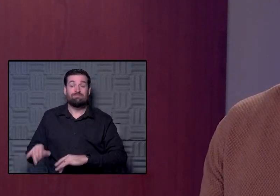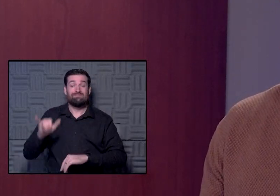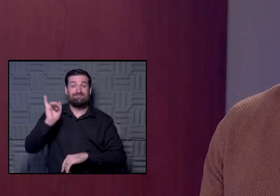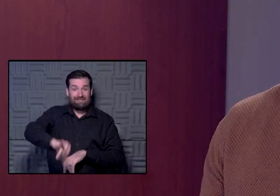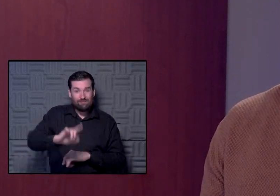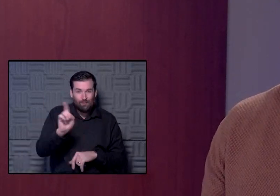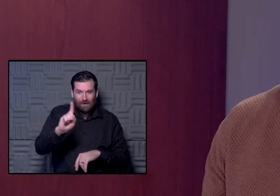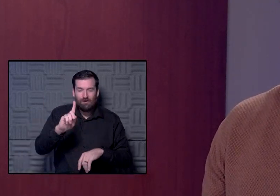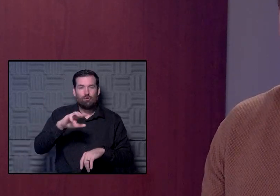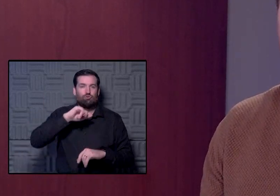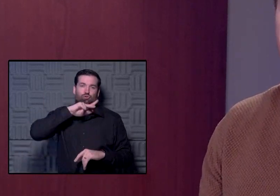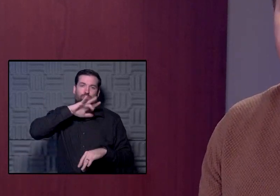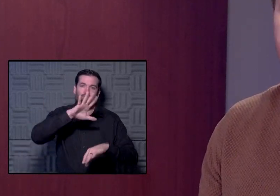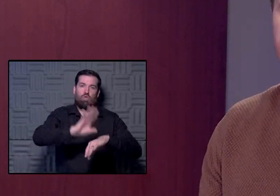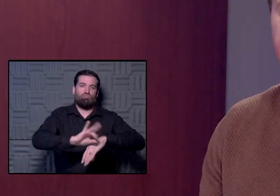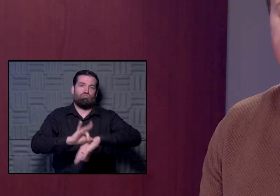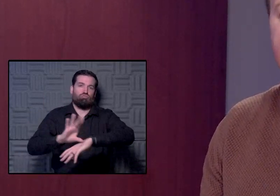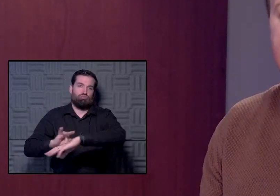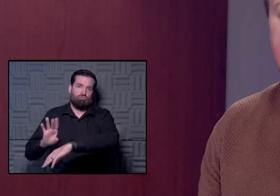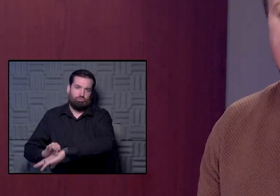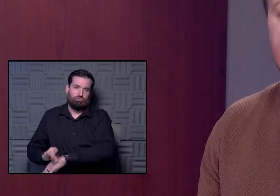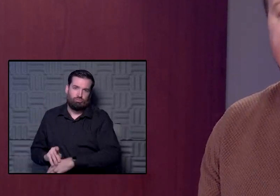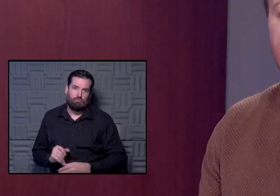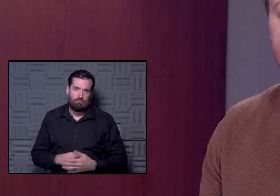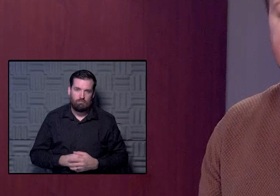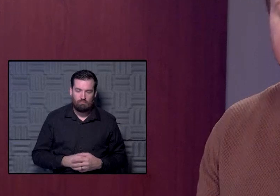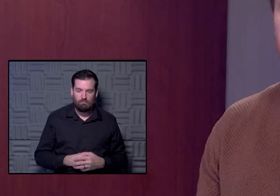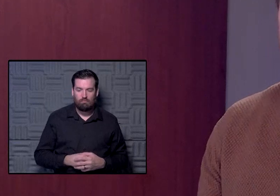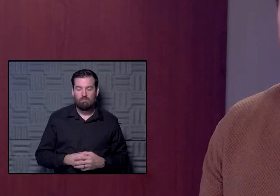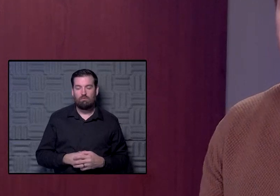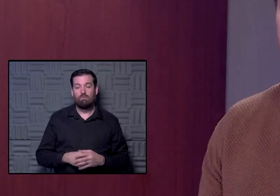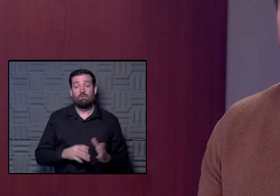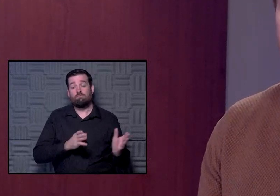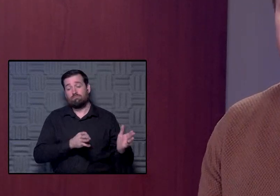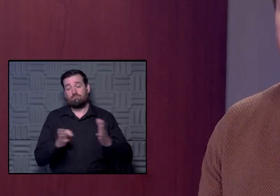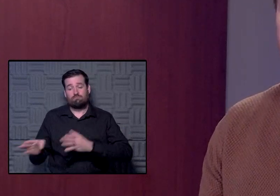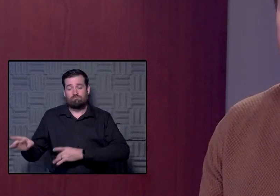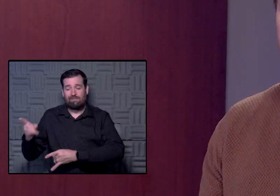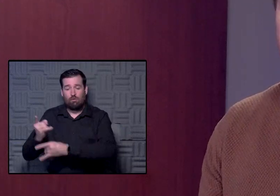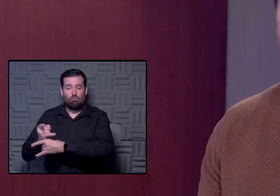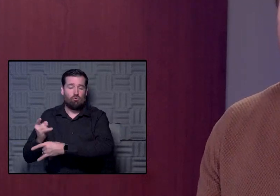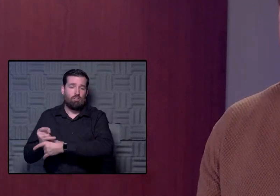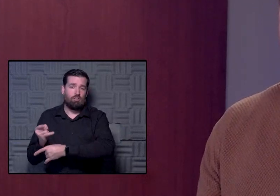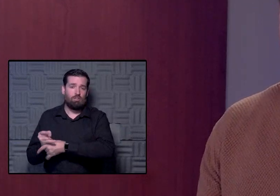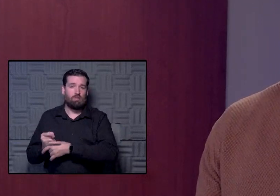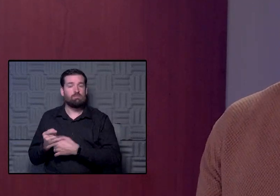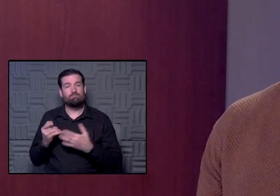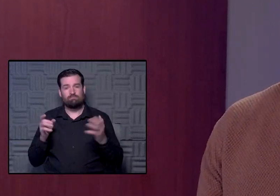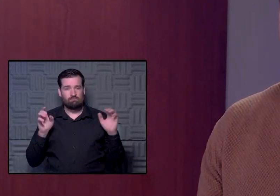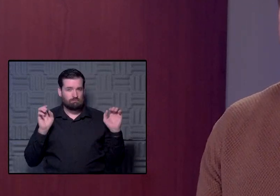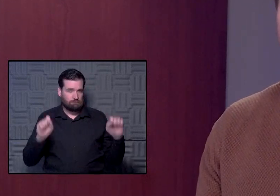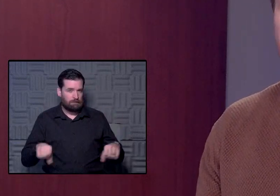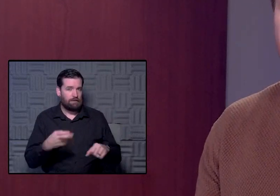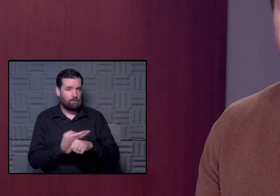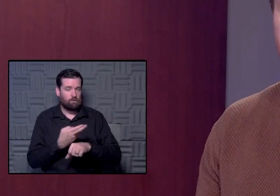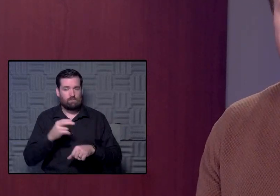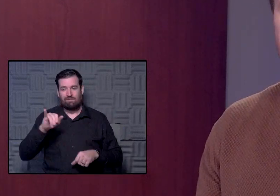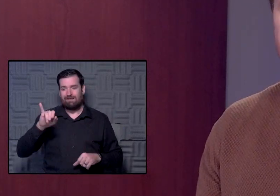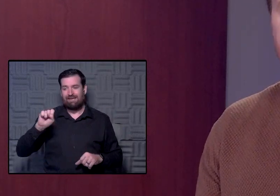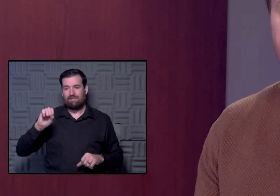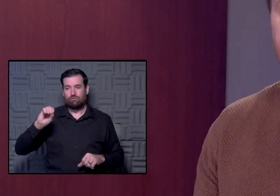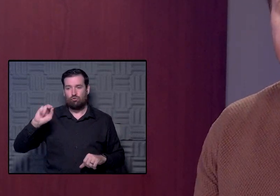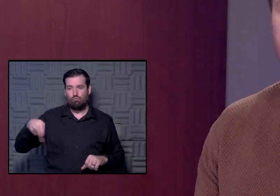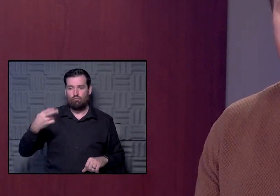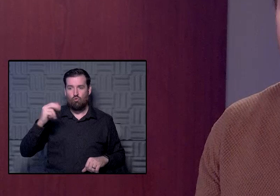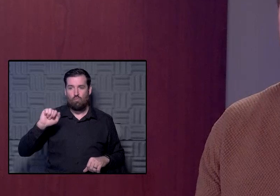for germs to be transmitted in your environment. And as far as alcohol, so you can use isopropyl